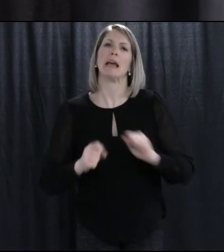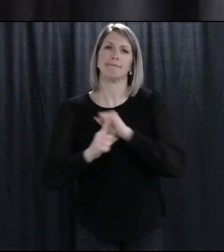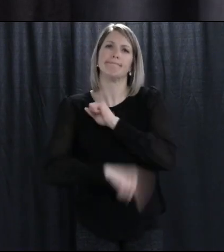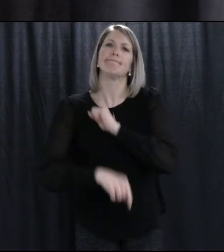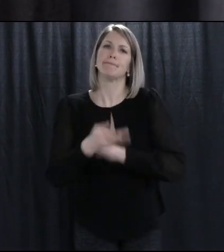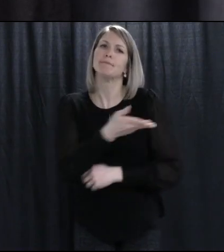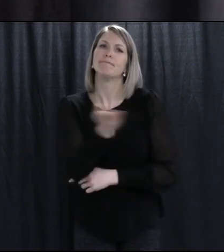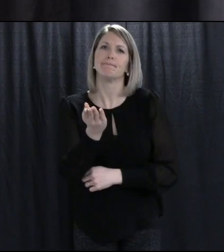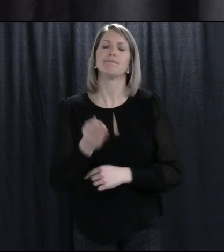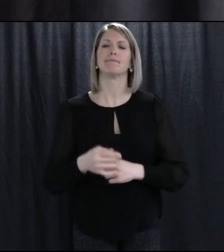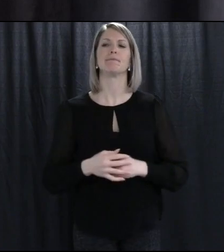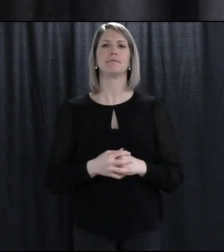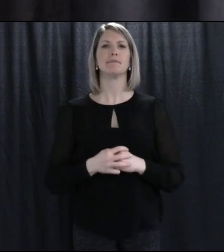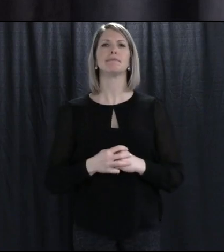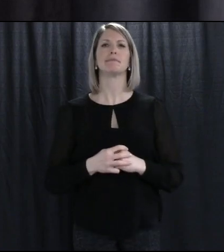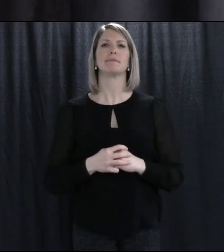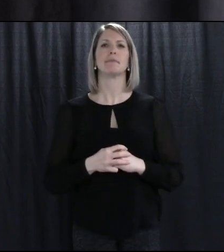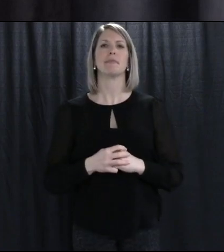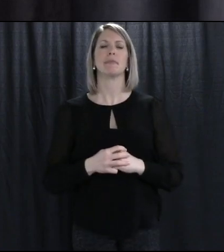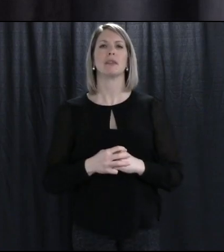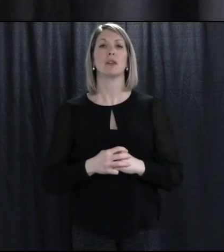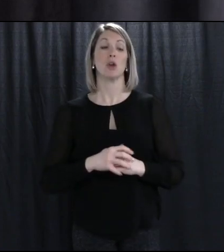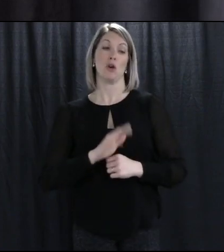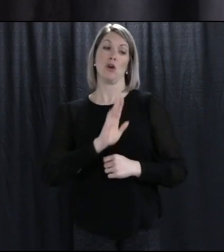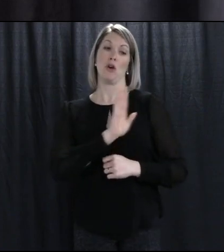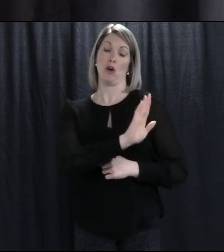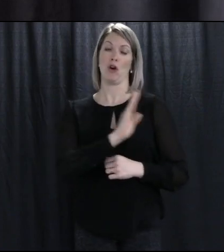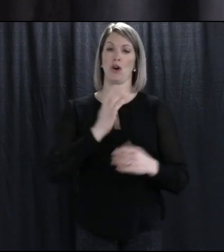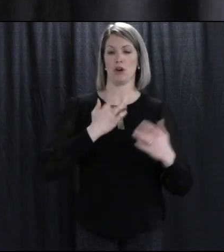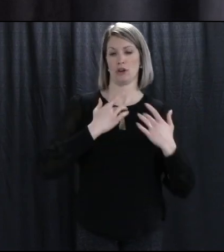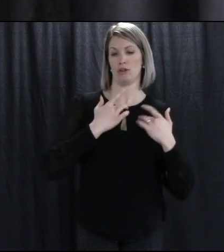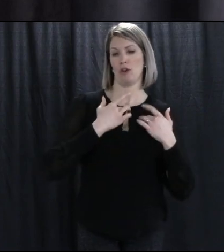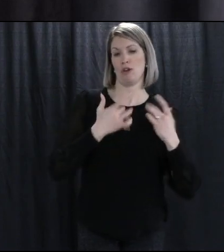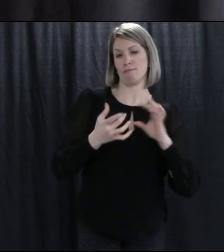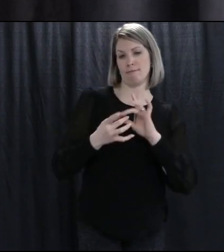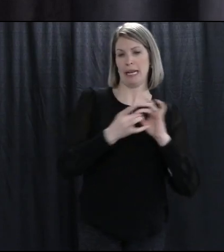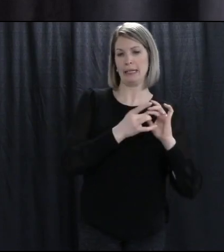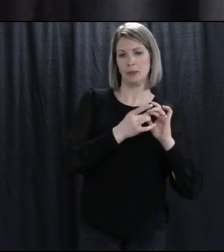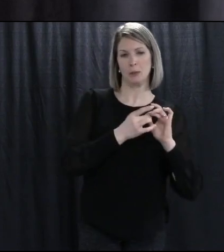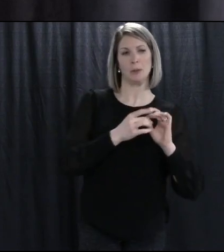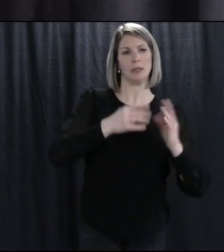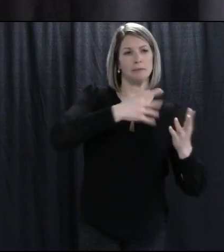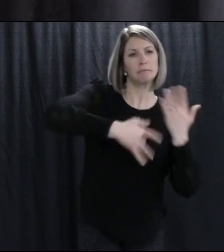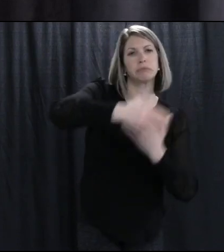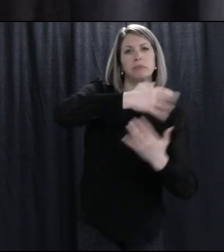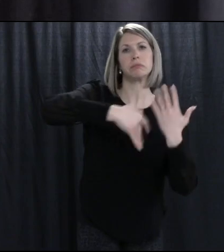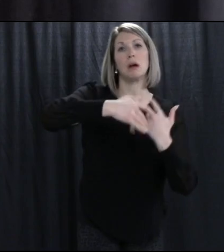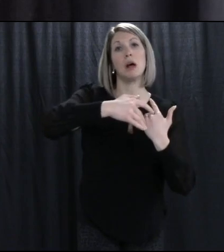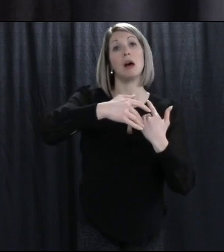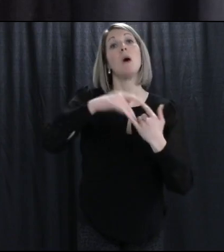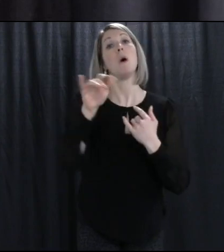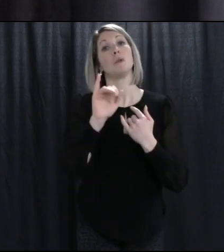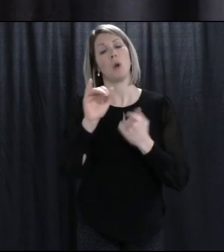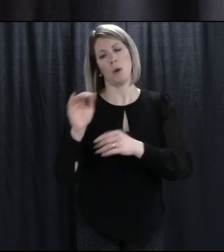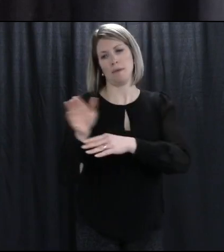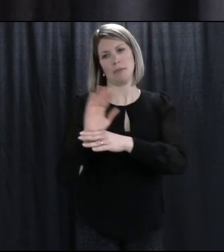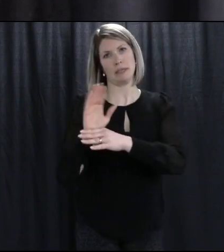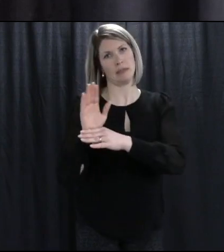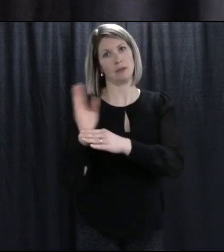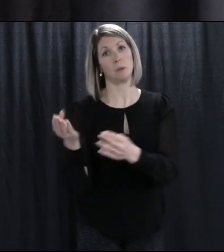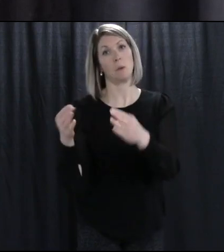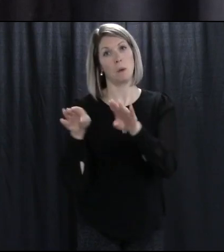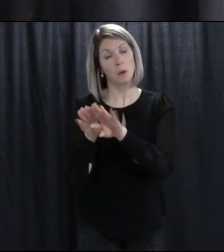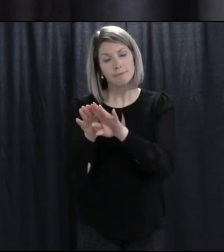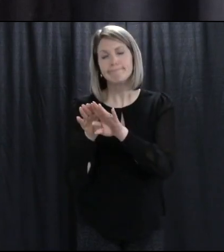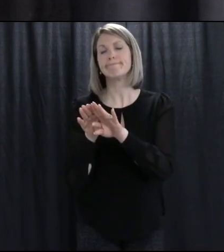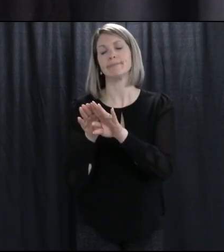Fitzgerald. We have heard concerns about people and businesses who may not have acted